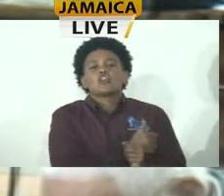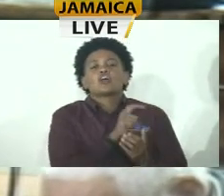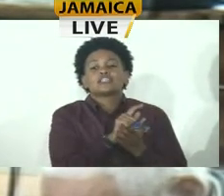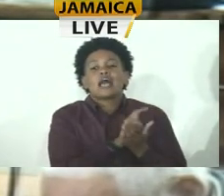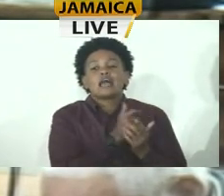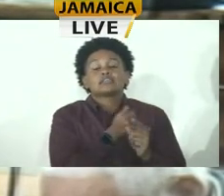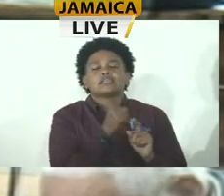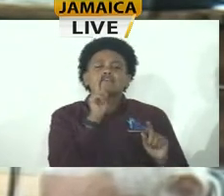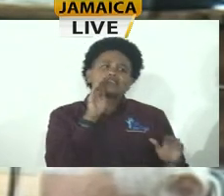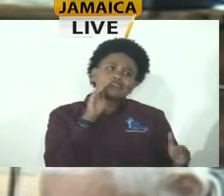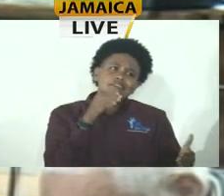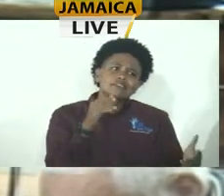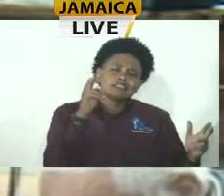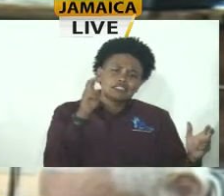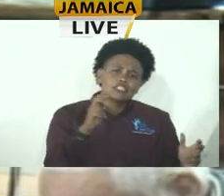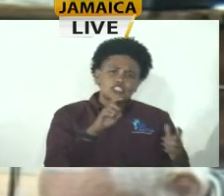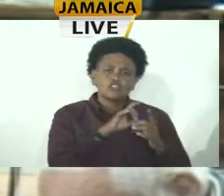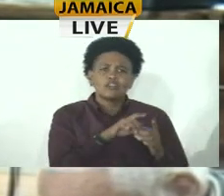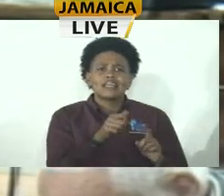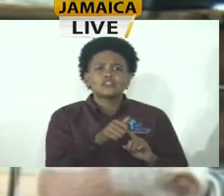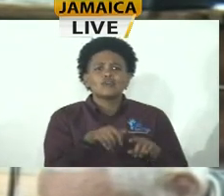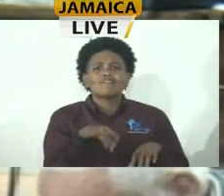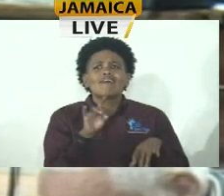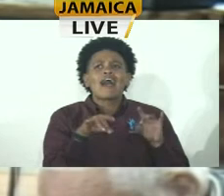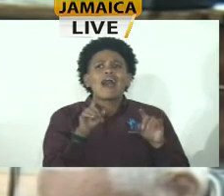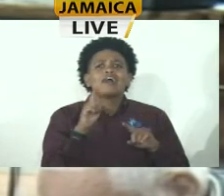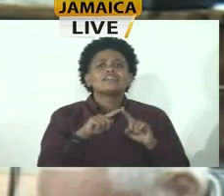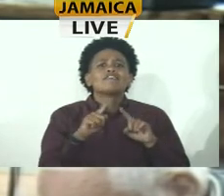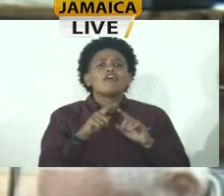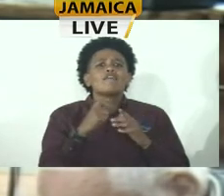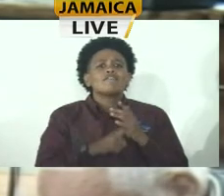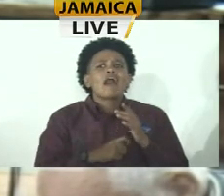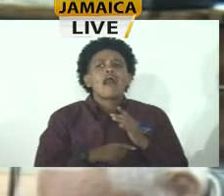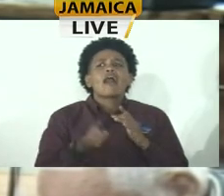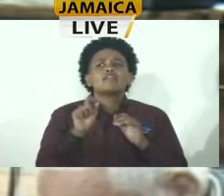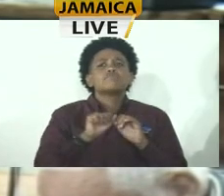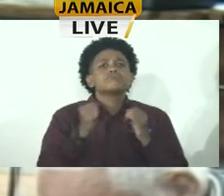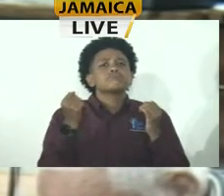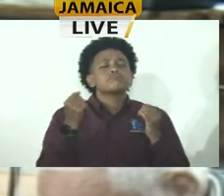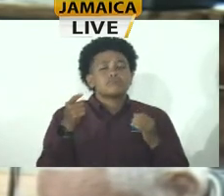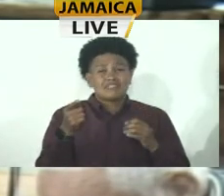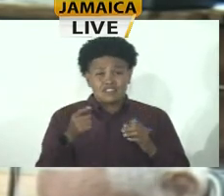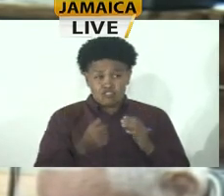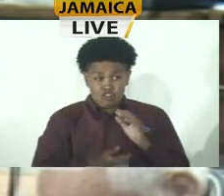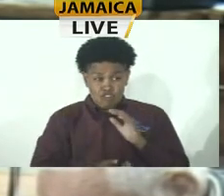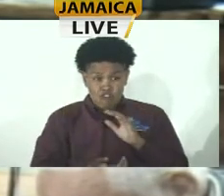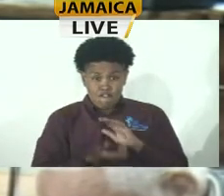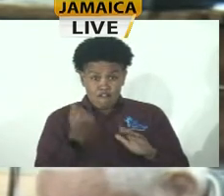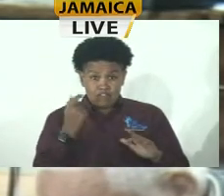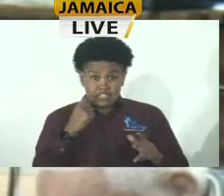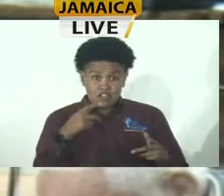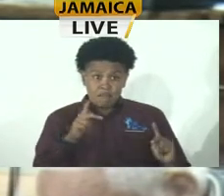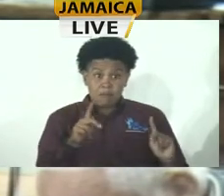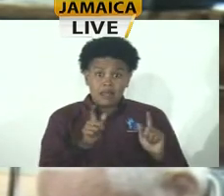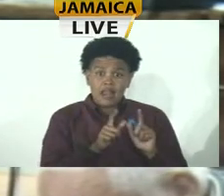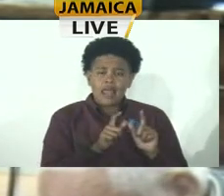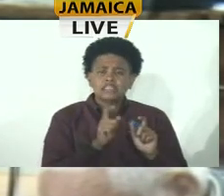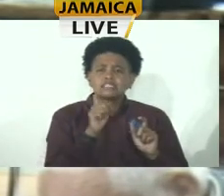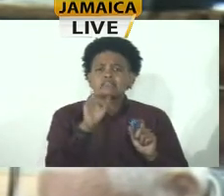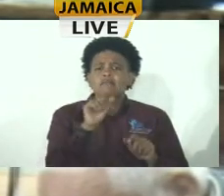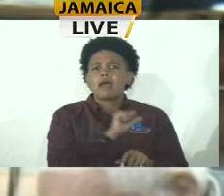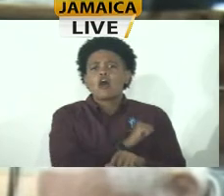address the issues relating to fines and offenses revocation of permits and licenses issued by the authority